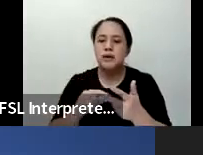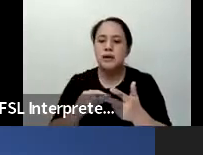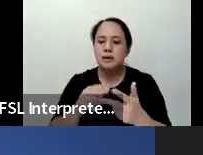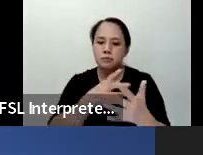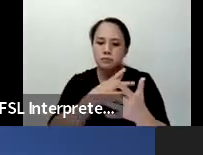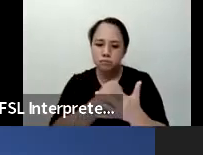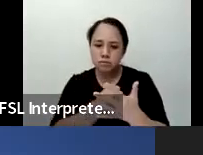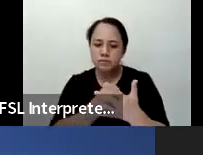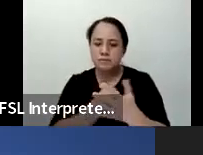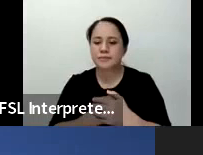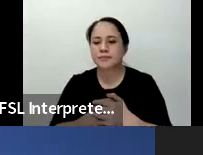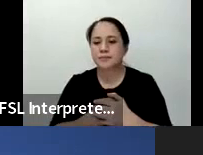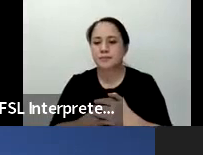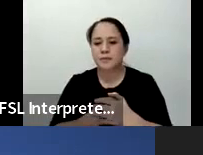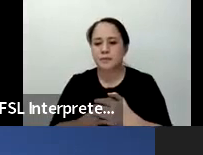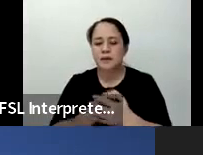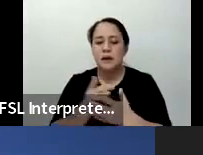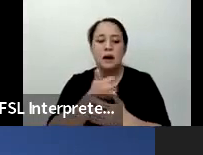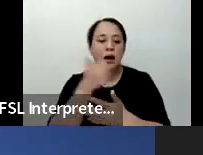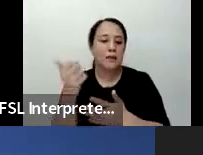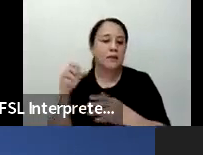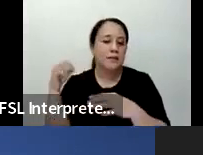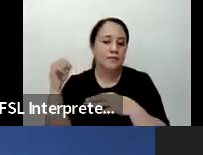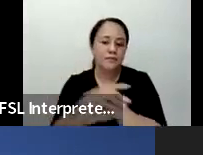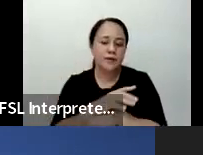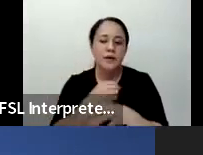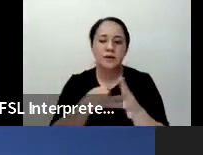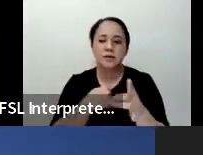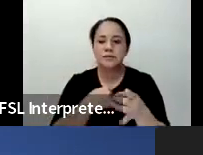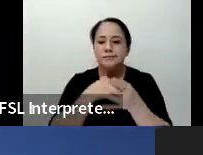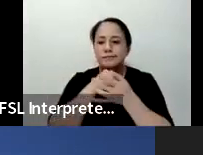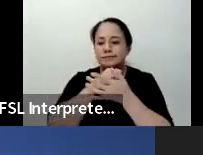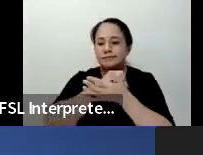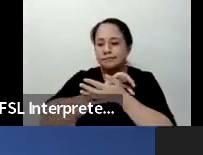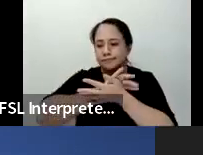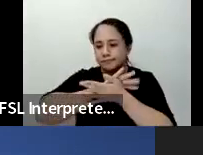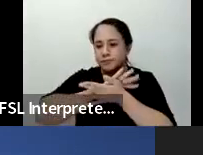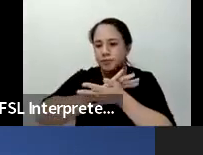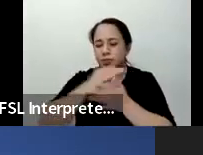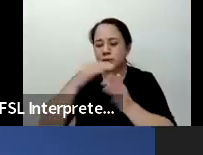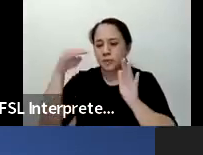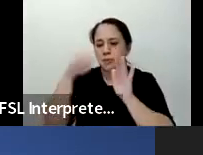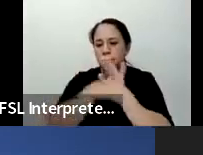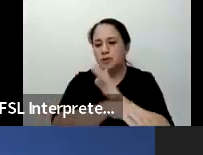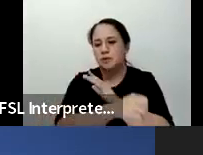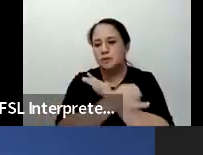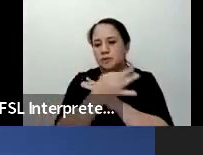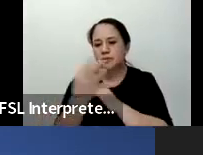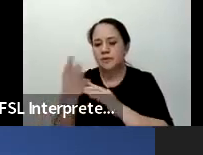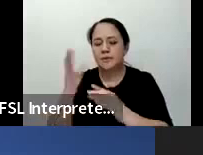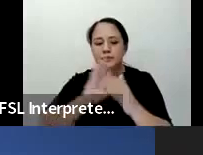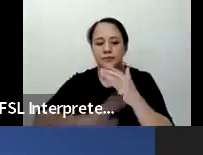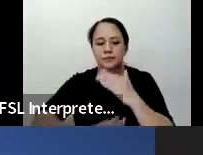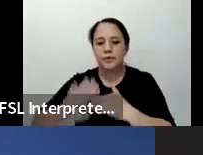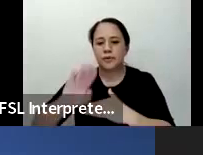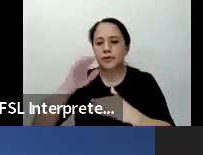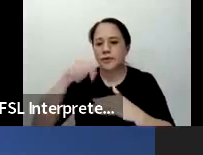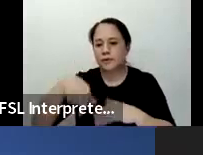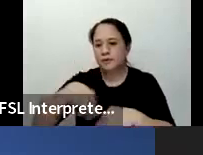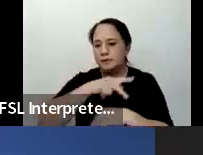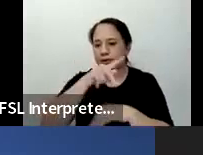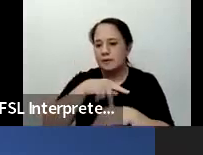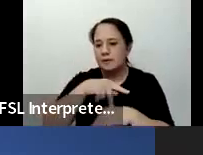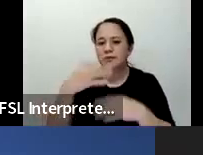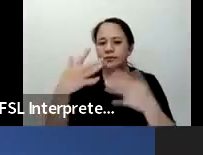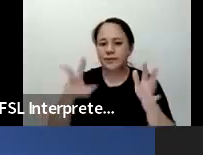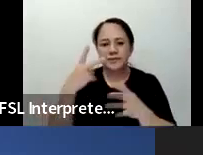cardiovascular diseases. Another effect of the COVID-19 pandemic is the decrease in the number of births in the country, as what we